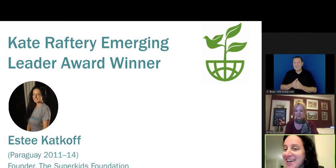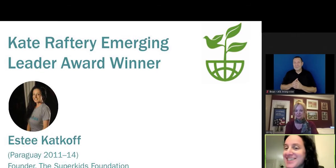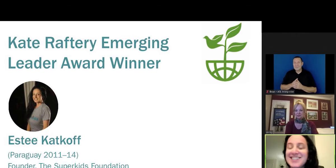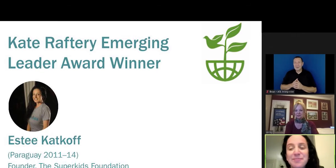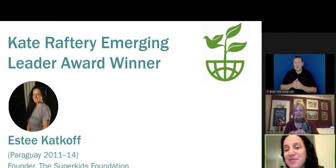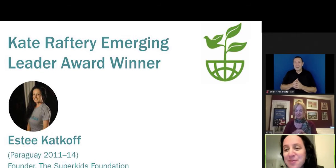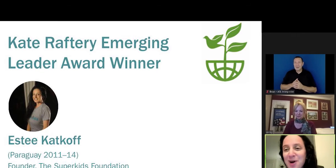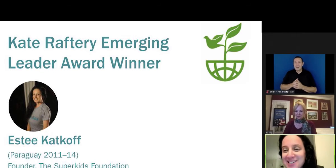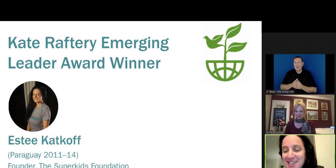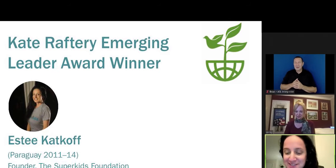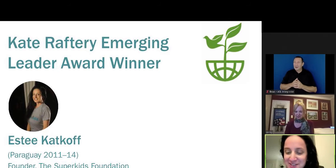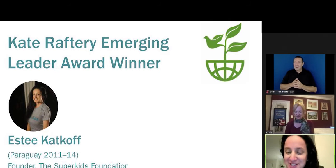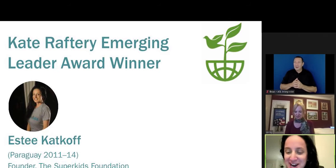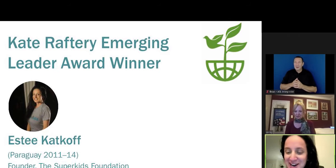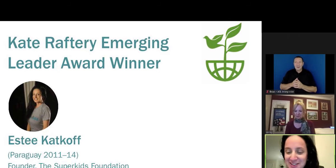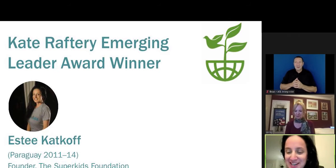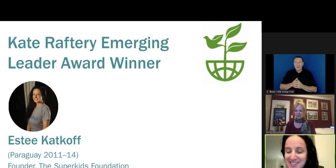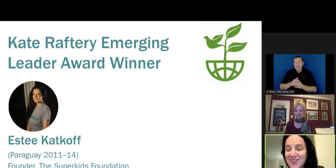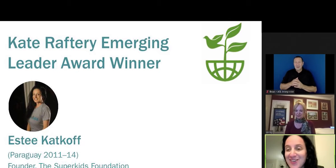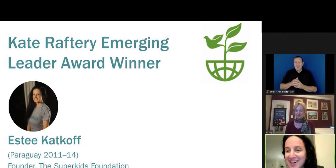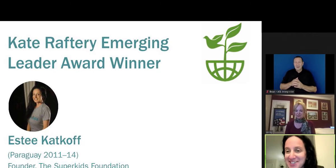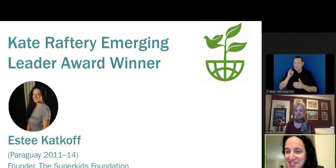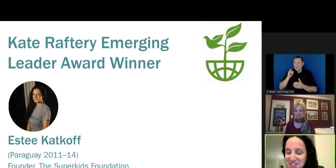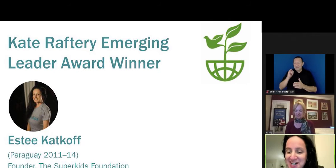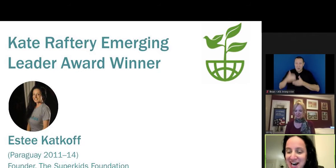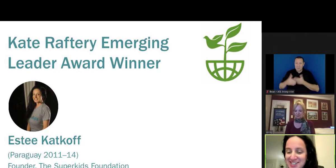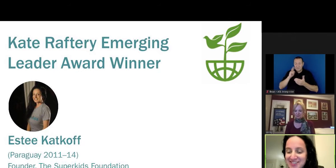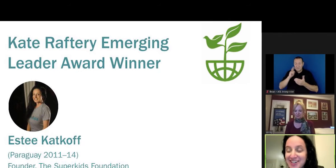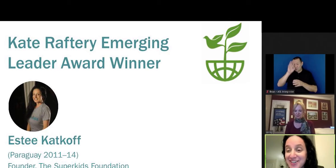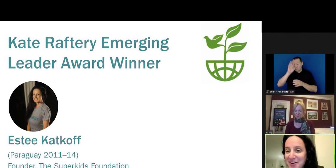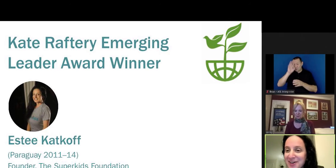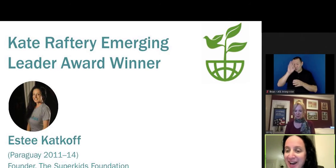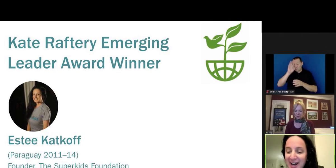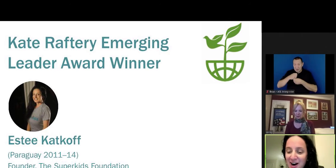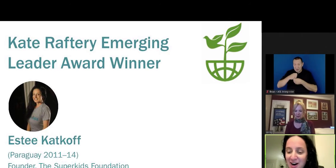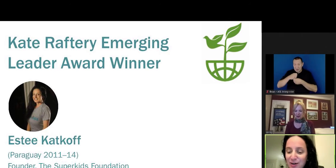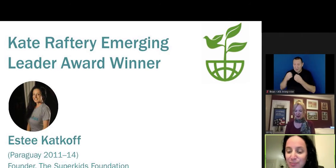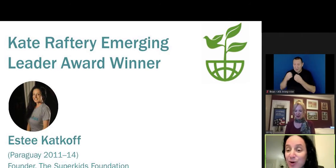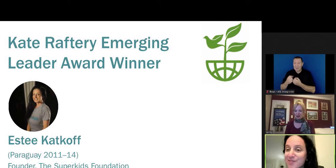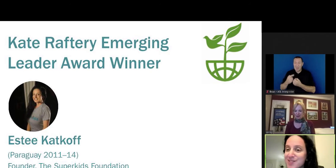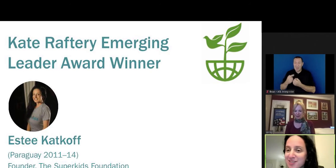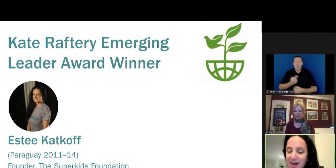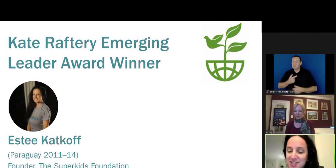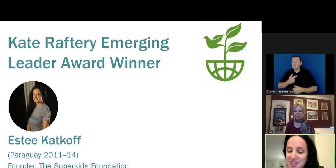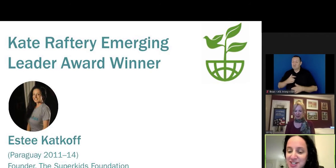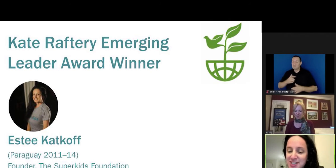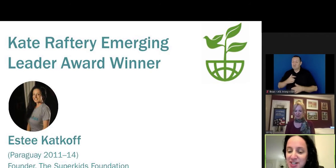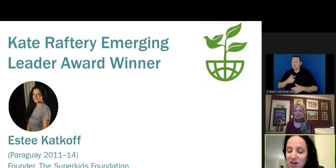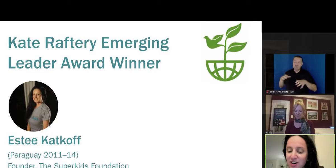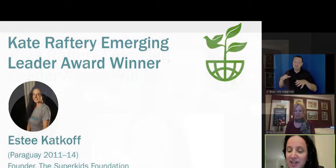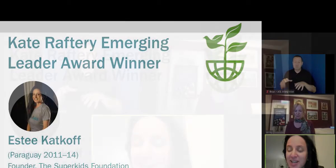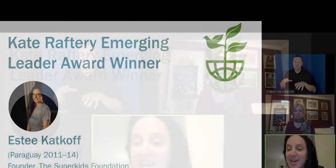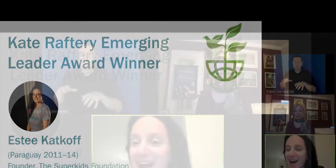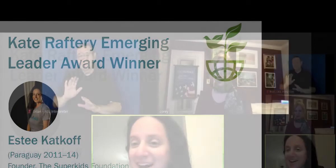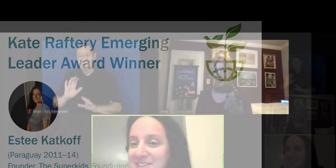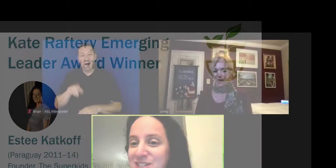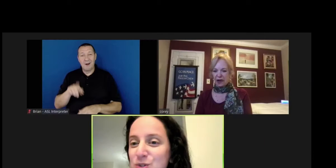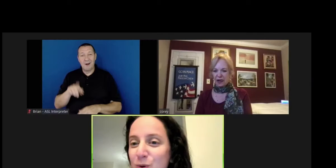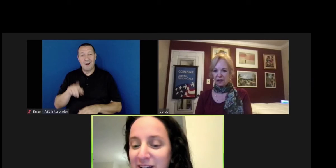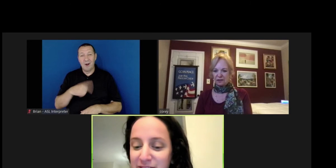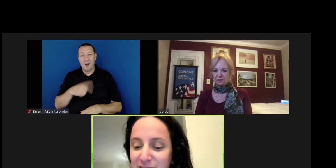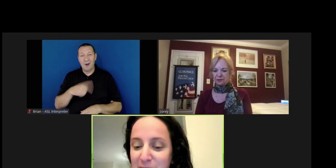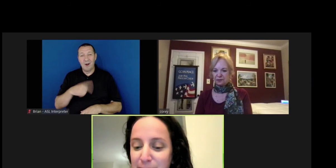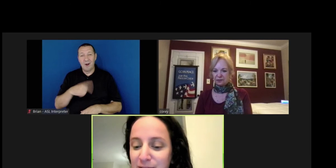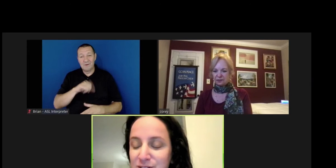Never in any step of the process of creating this organization did I do it alone, and our board of directors currently